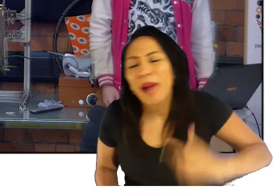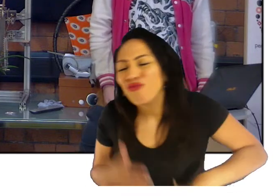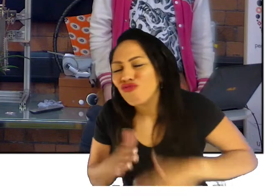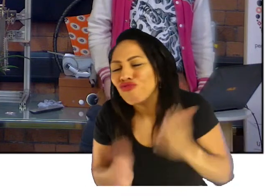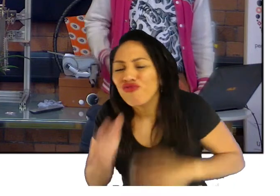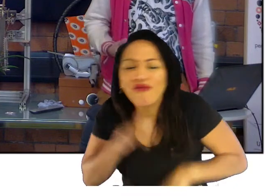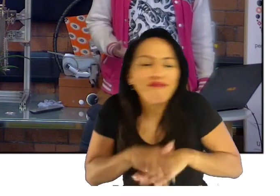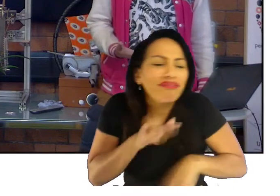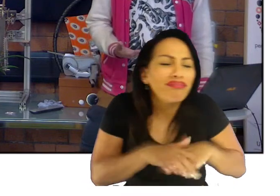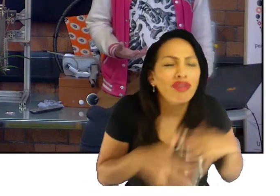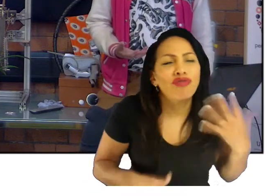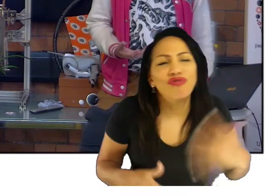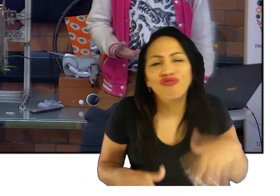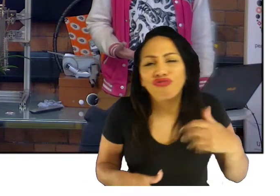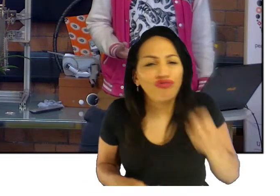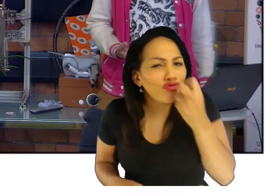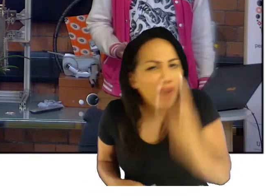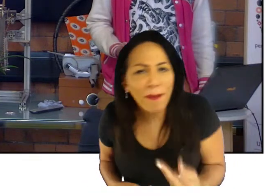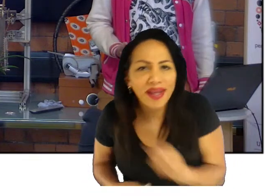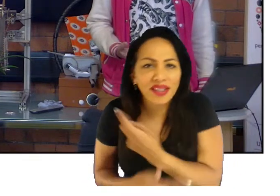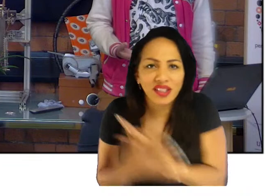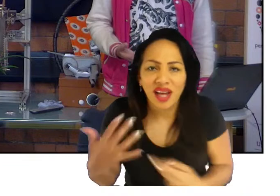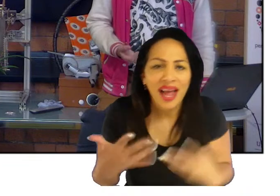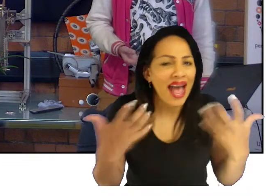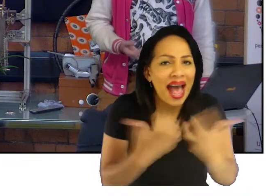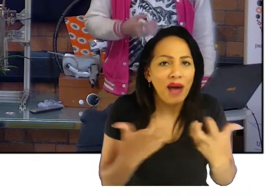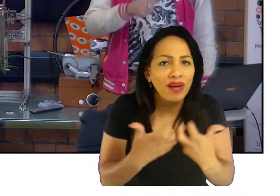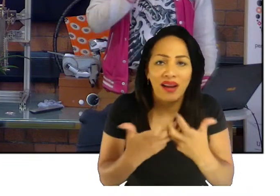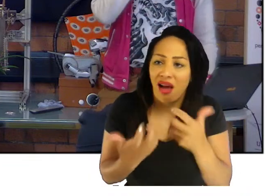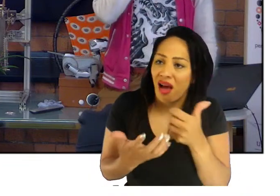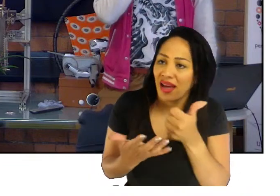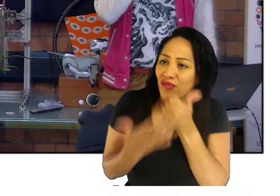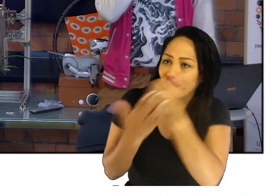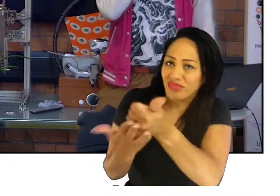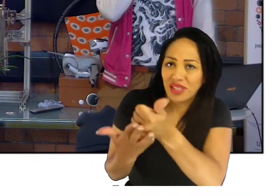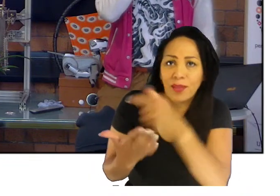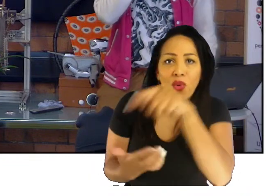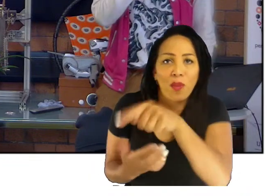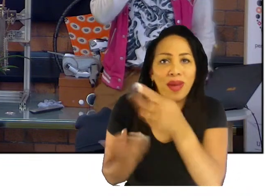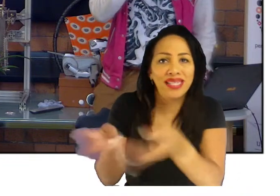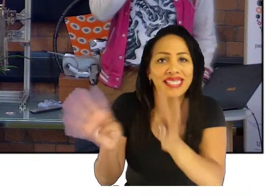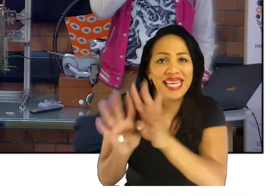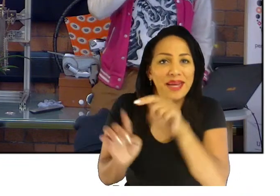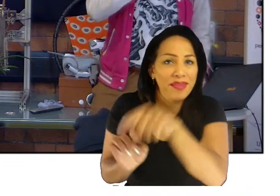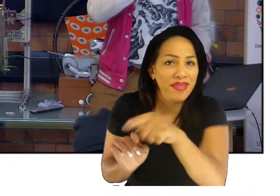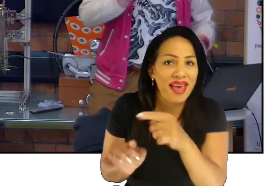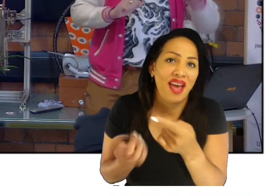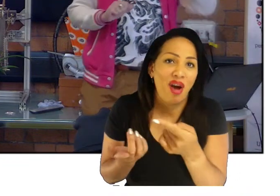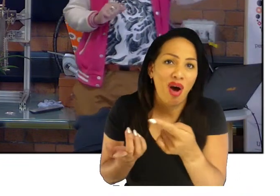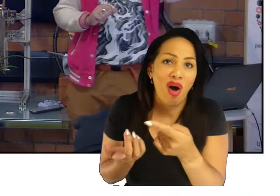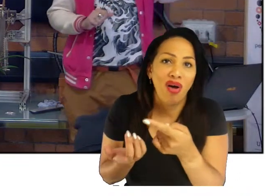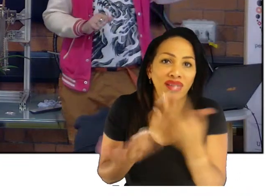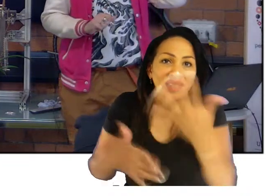I respond and have empathy for my team that suffers from my suffering? Sorry.